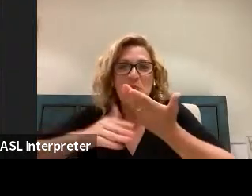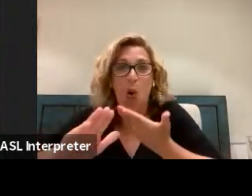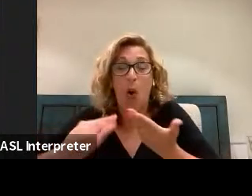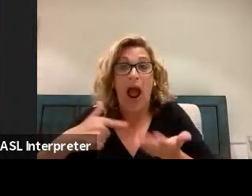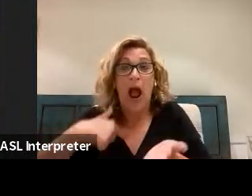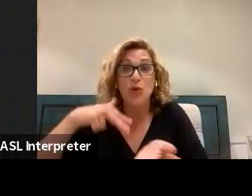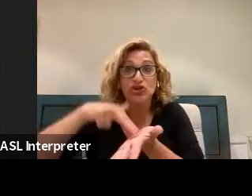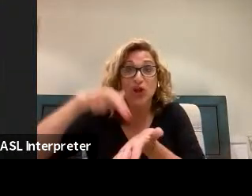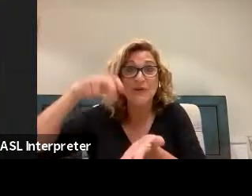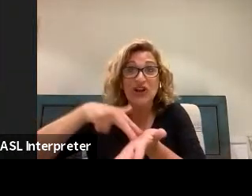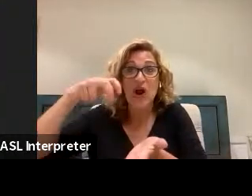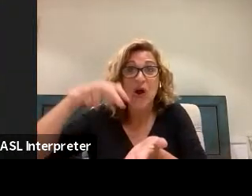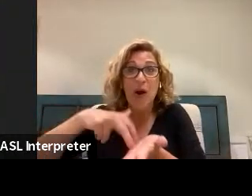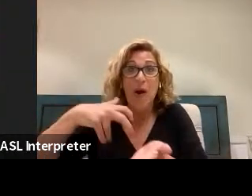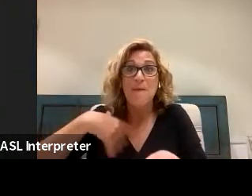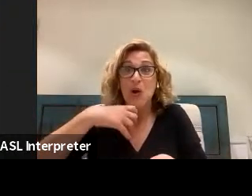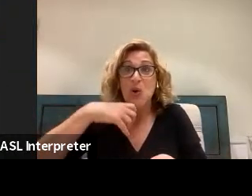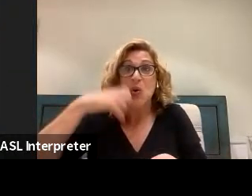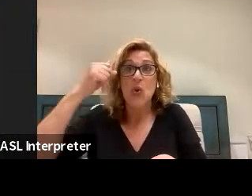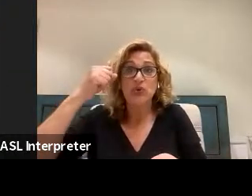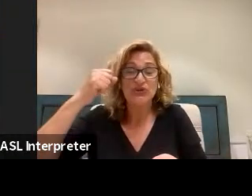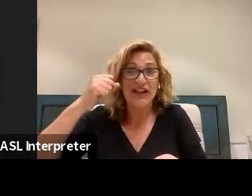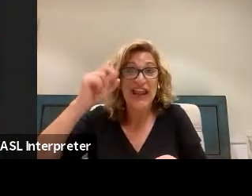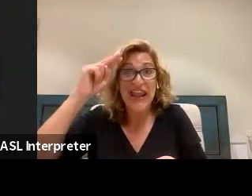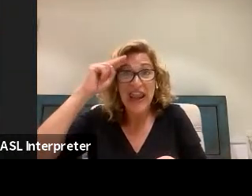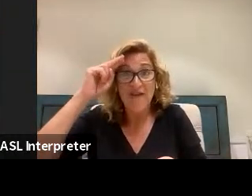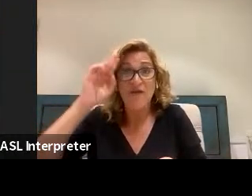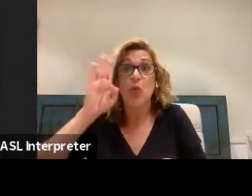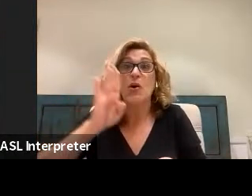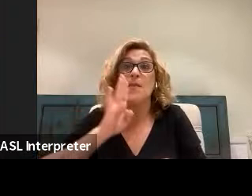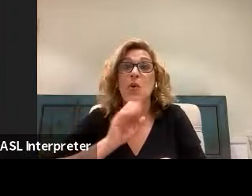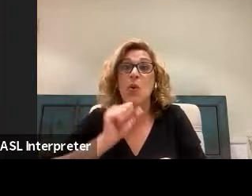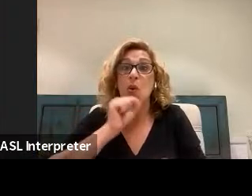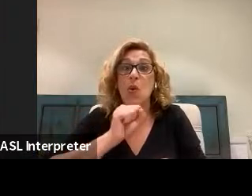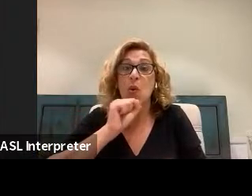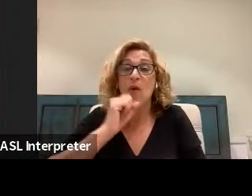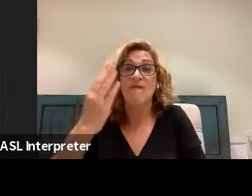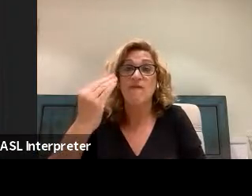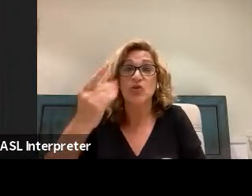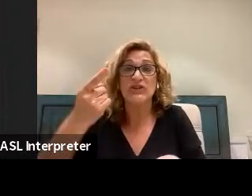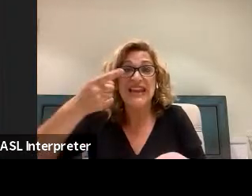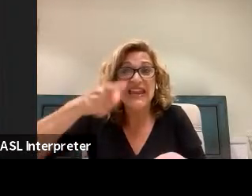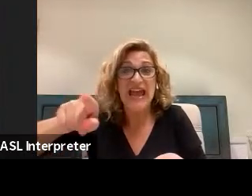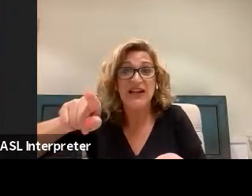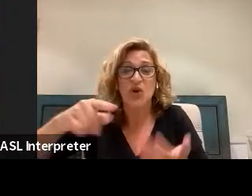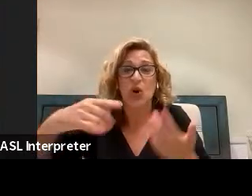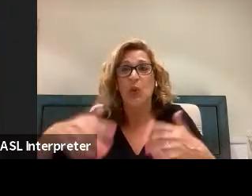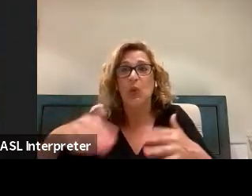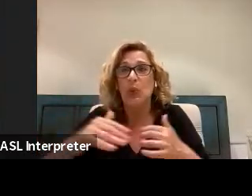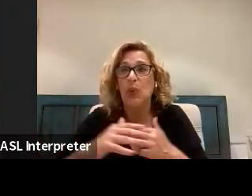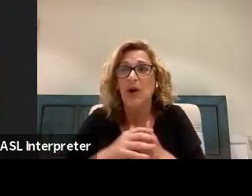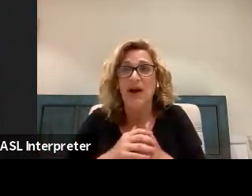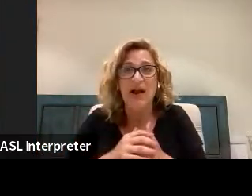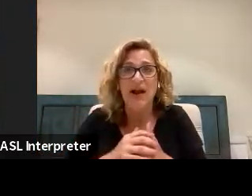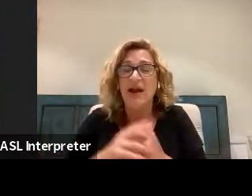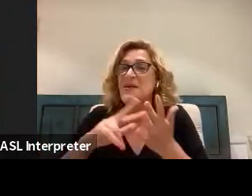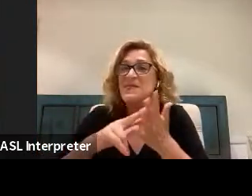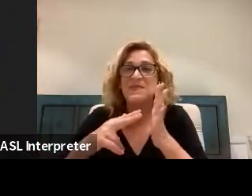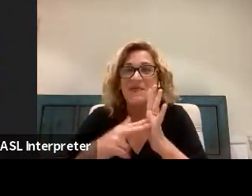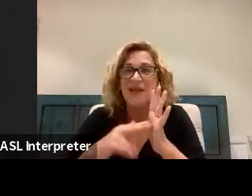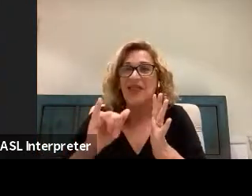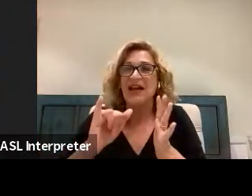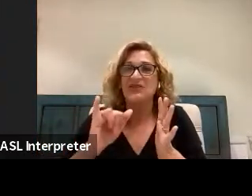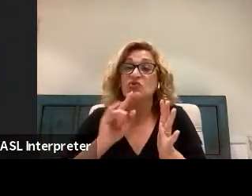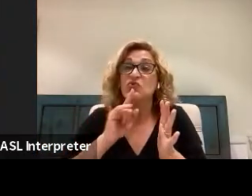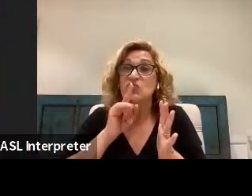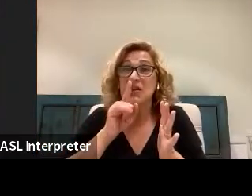my older nephew gonna be 14 in a week. I'm flipping out, freaking out. One of the worst days of my life